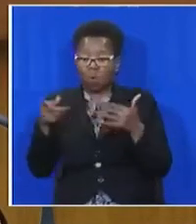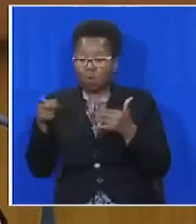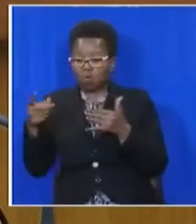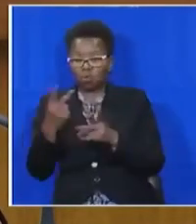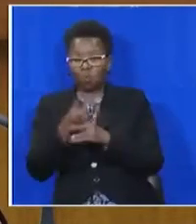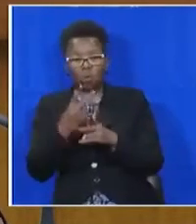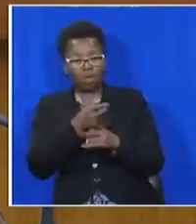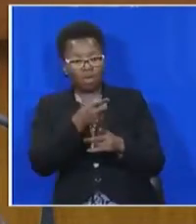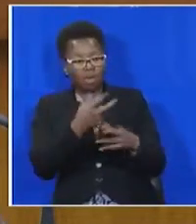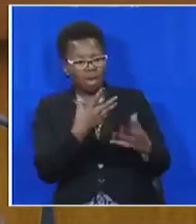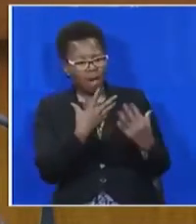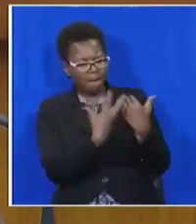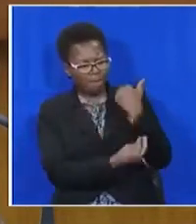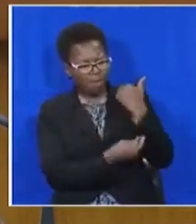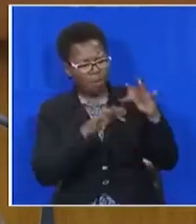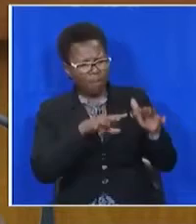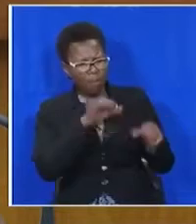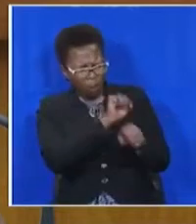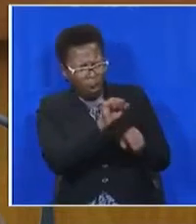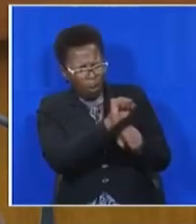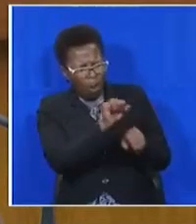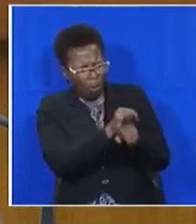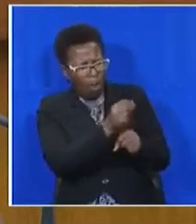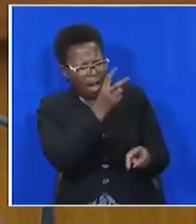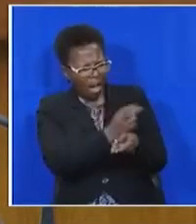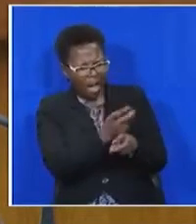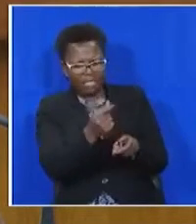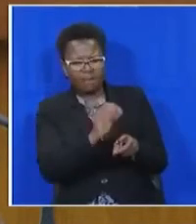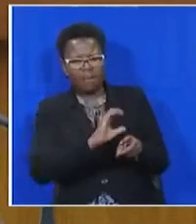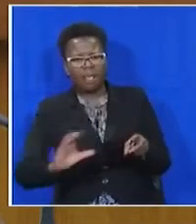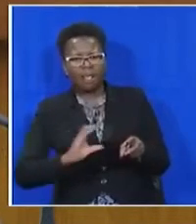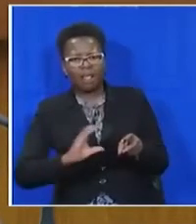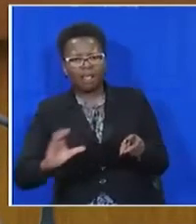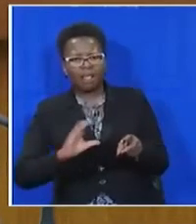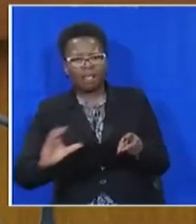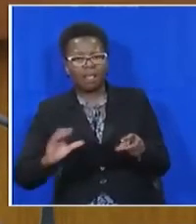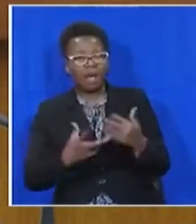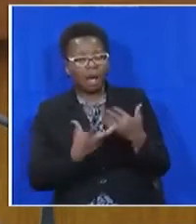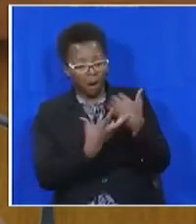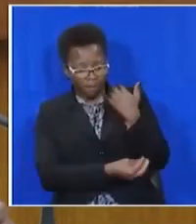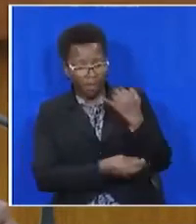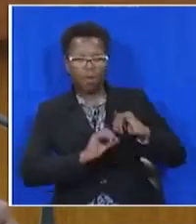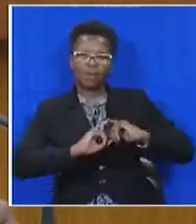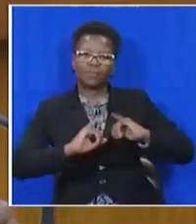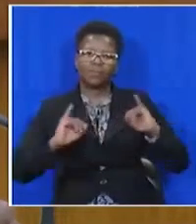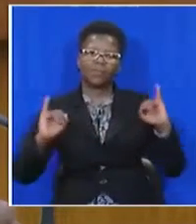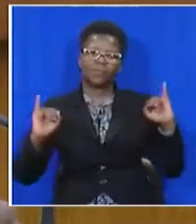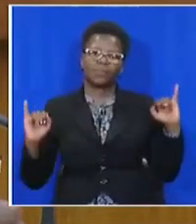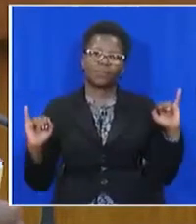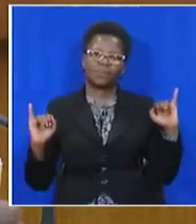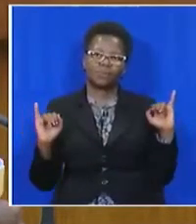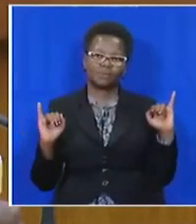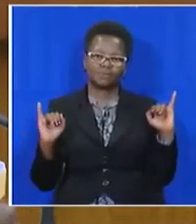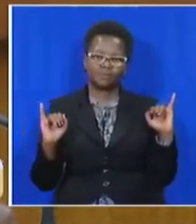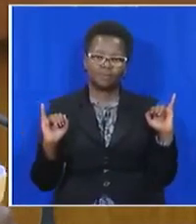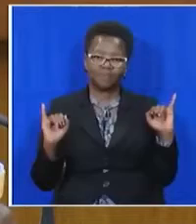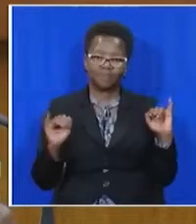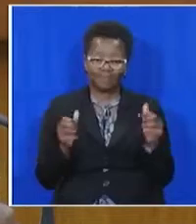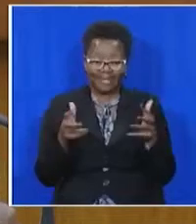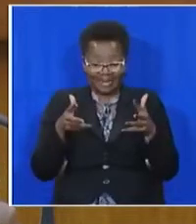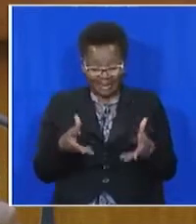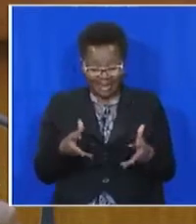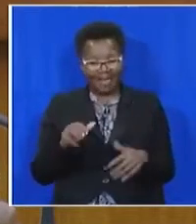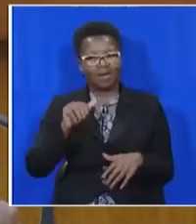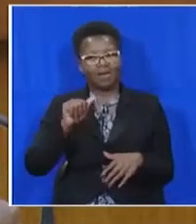poor majority, consequently, the extent of poverty gets exacerbated beyond imagination. It is the